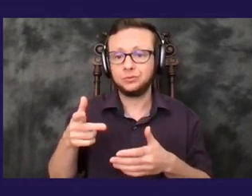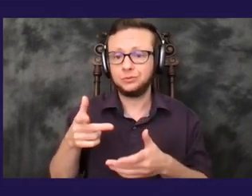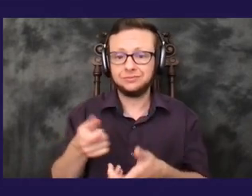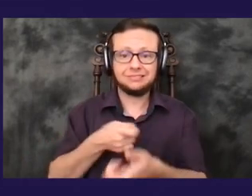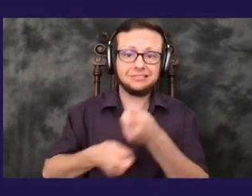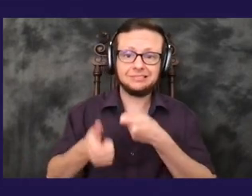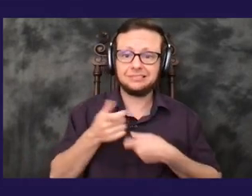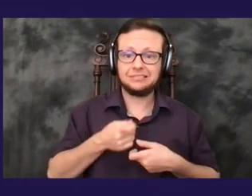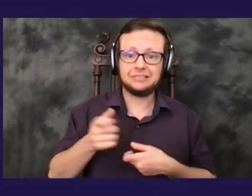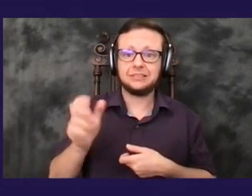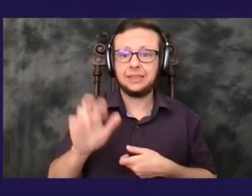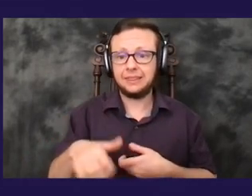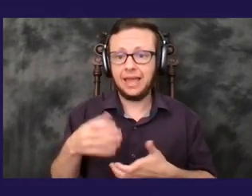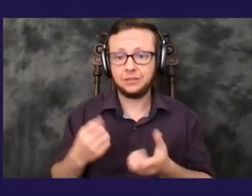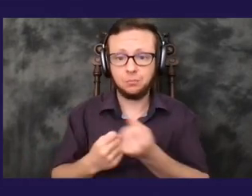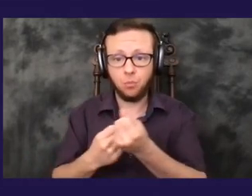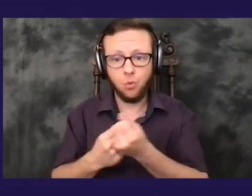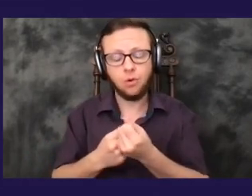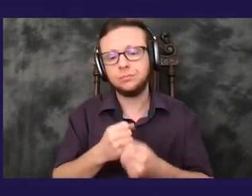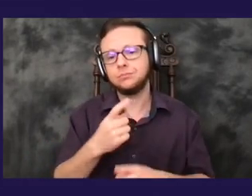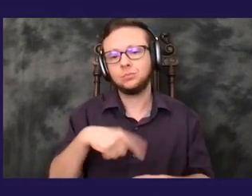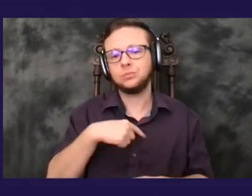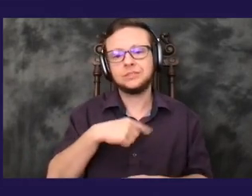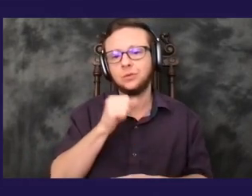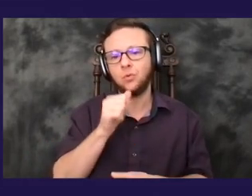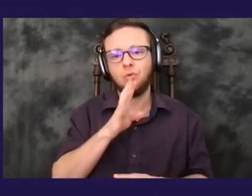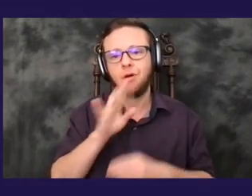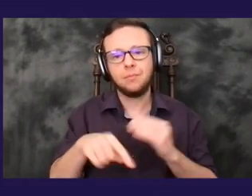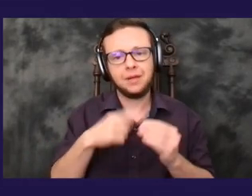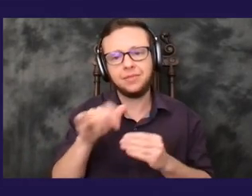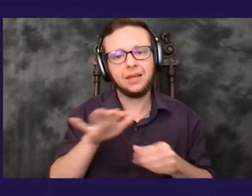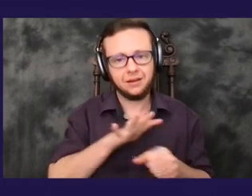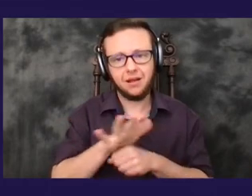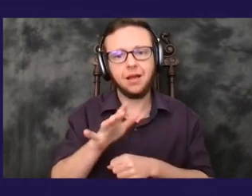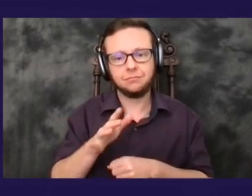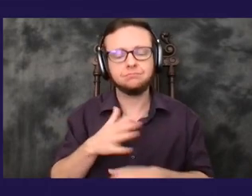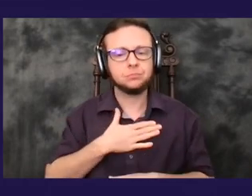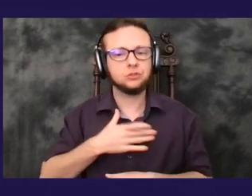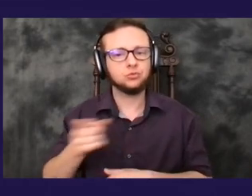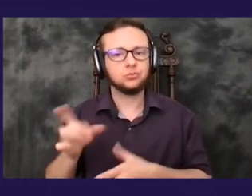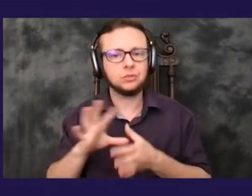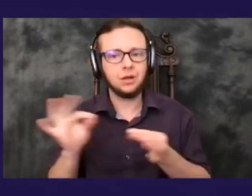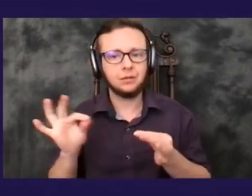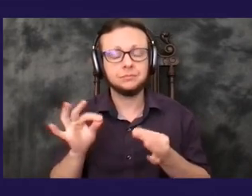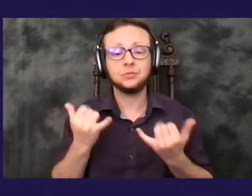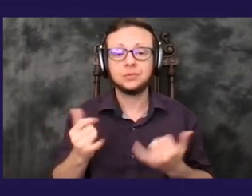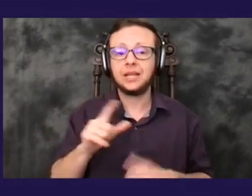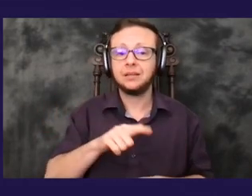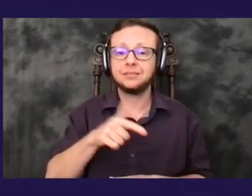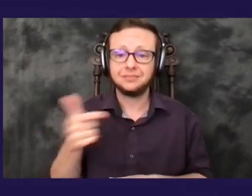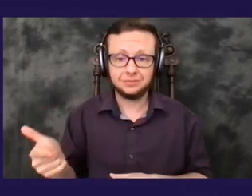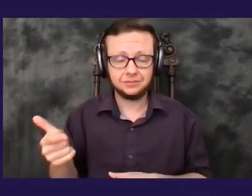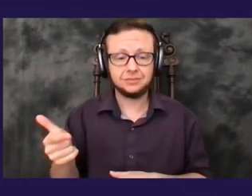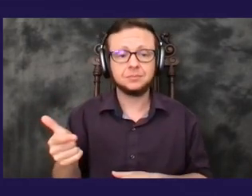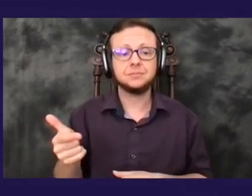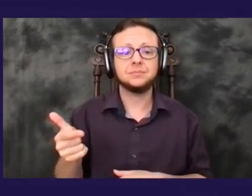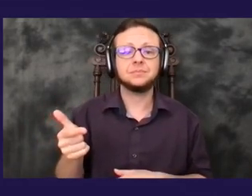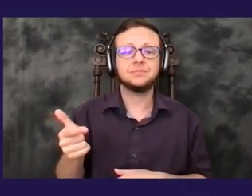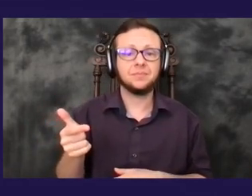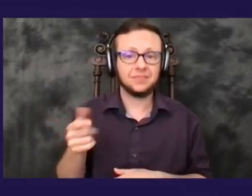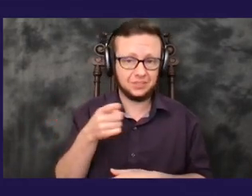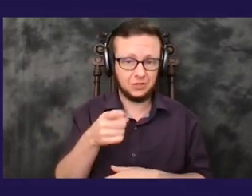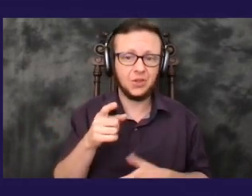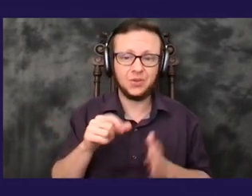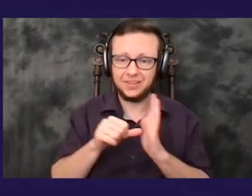don't talk about that enough, and I appreciate you raising that. So let's turn it over finally, given that you're especially highlighting this local